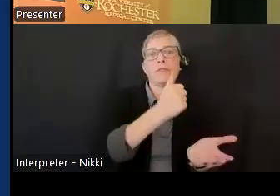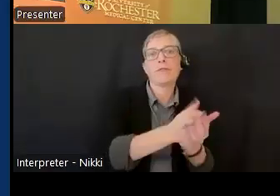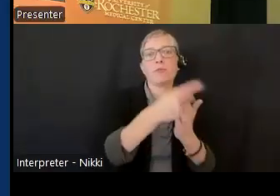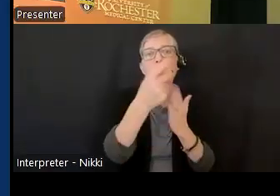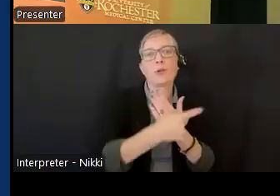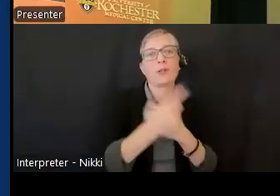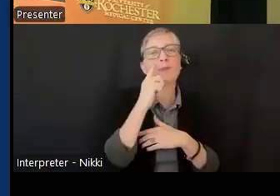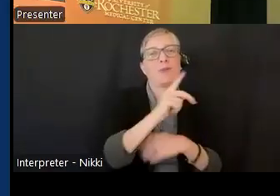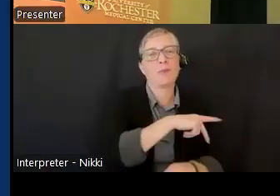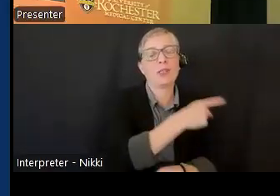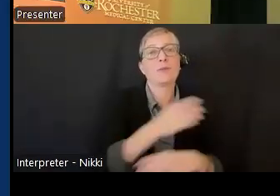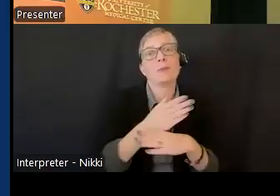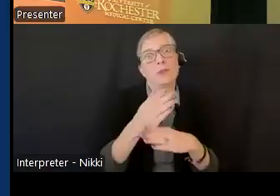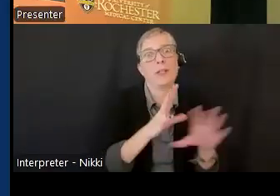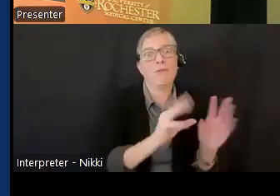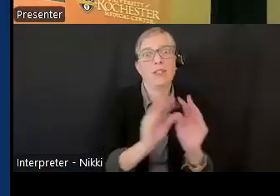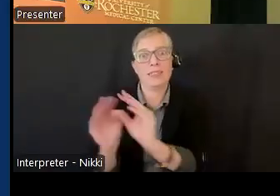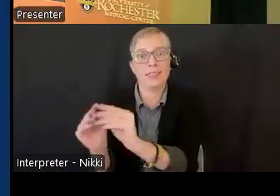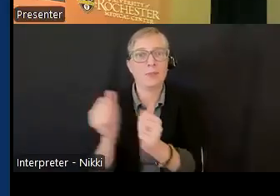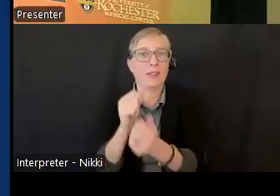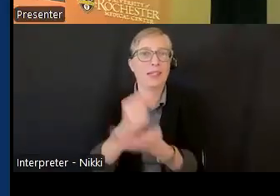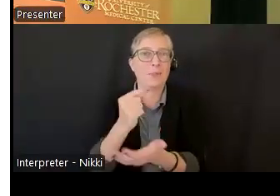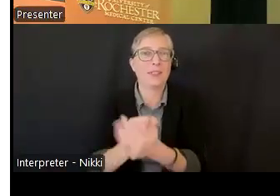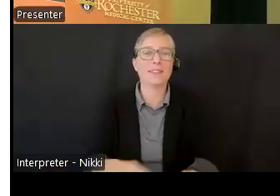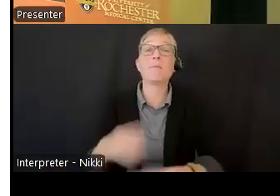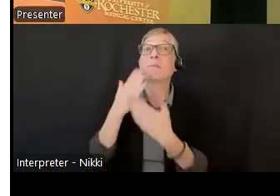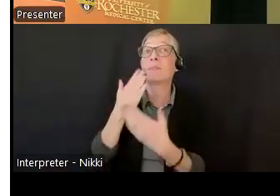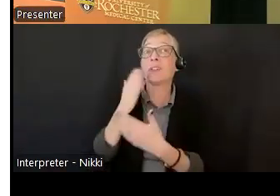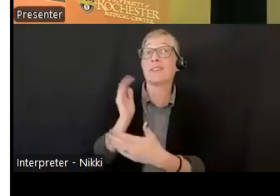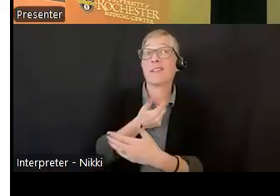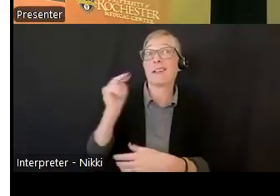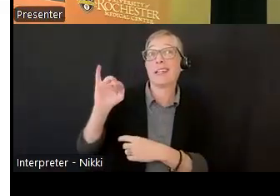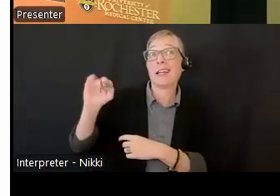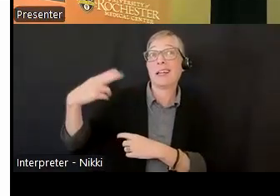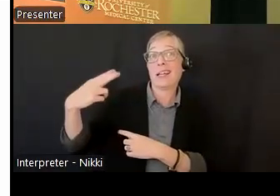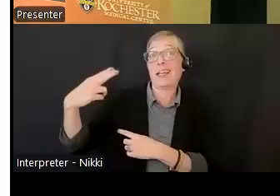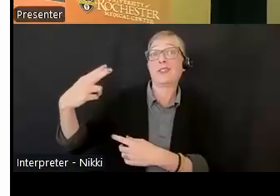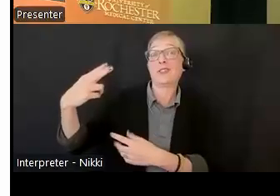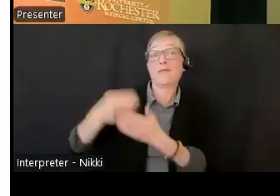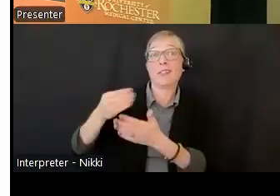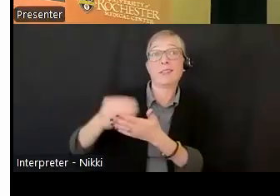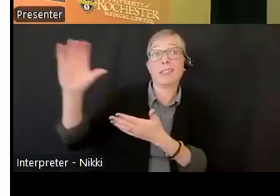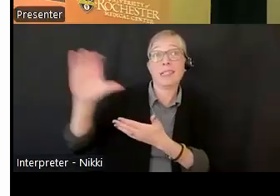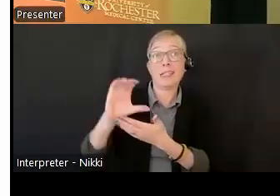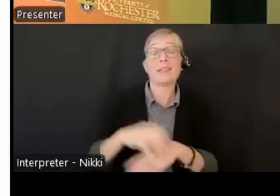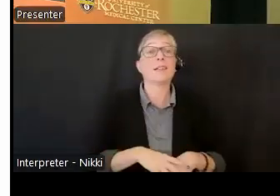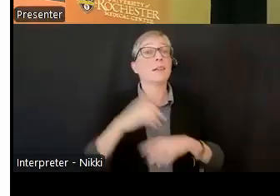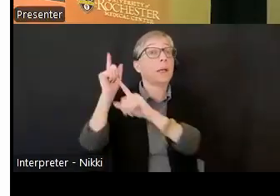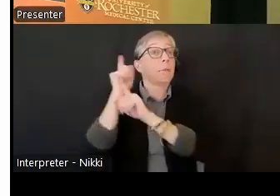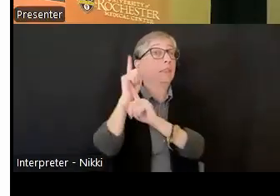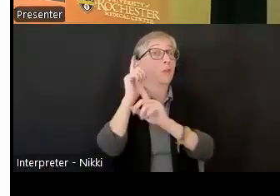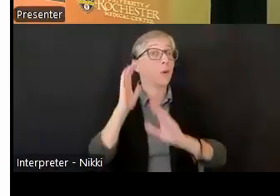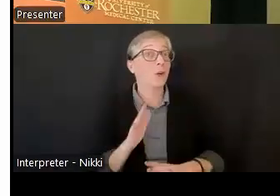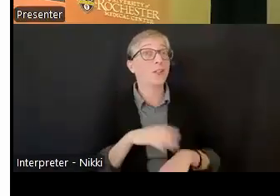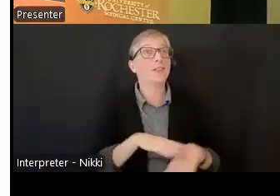So thank you very much to our NIH-funded teams, my mentors, the developer collaborators.